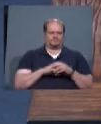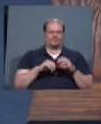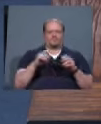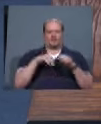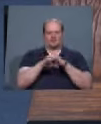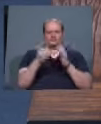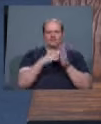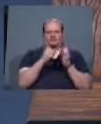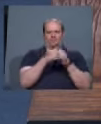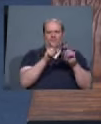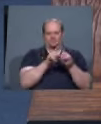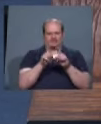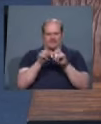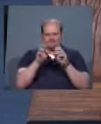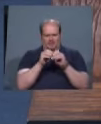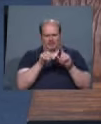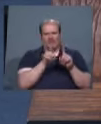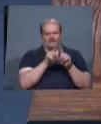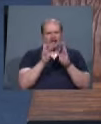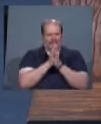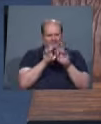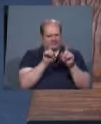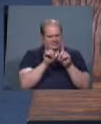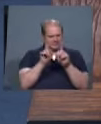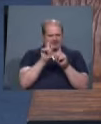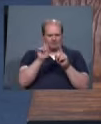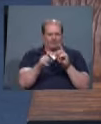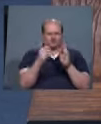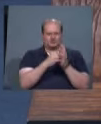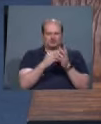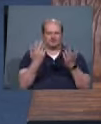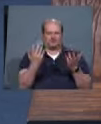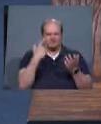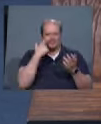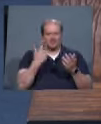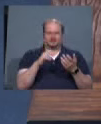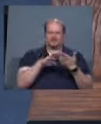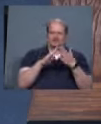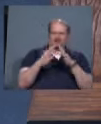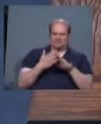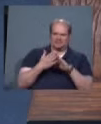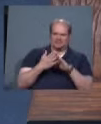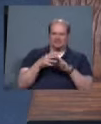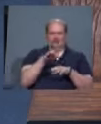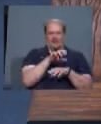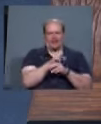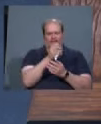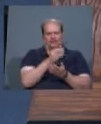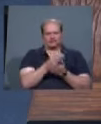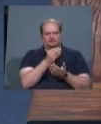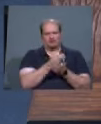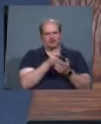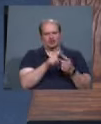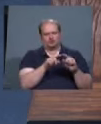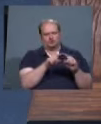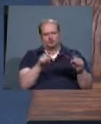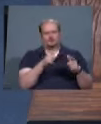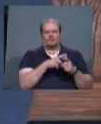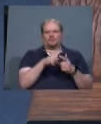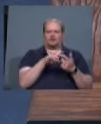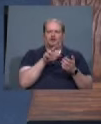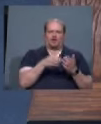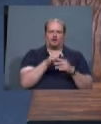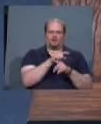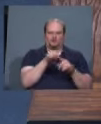with the same meeting, asking these same questions again. What? Now, because the city allocates money to them, then you